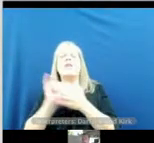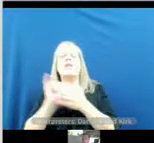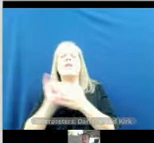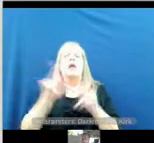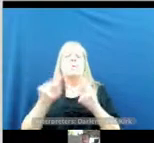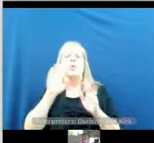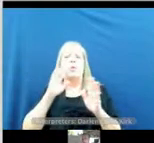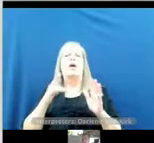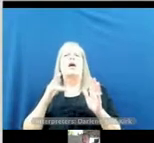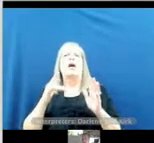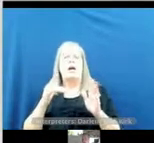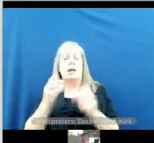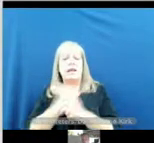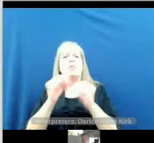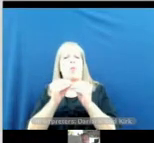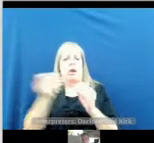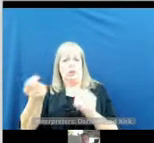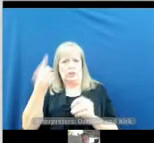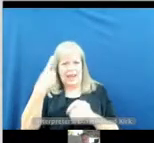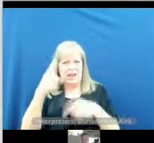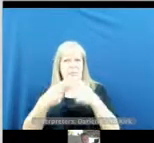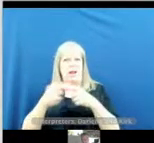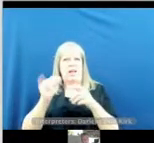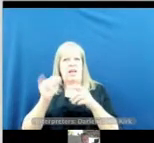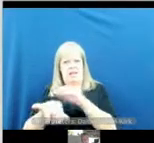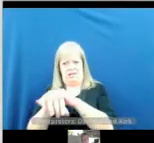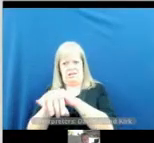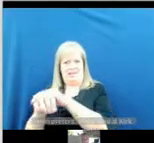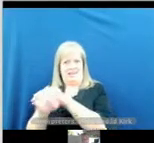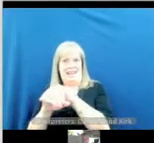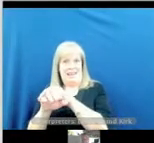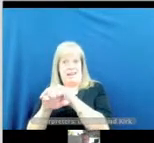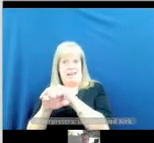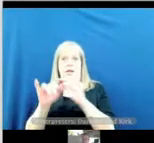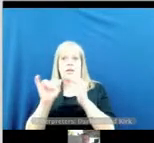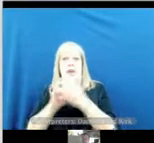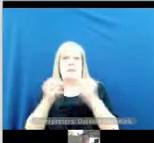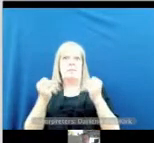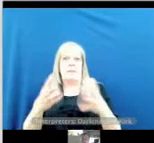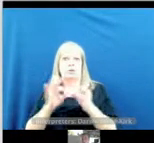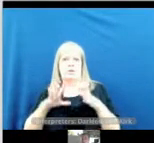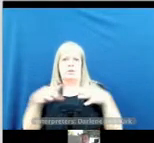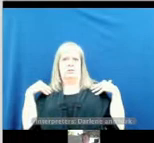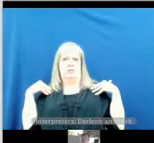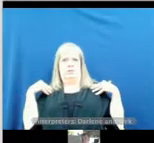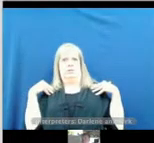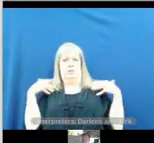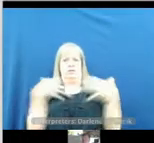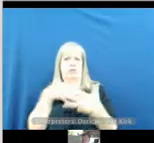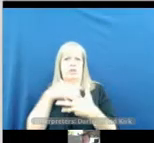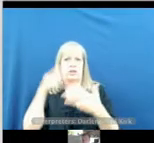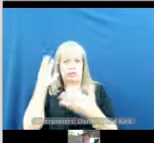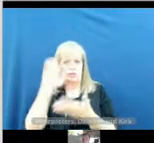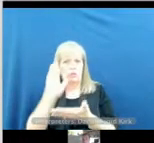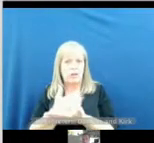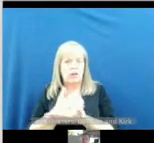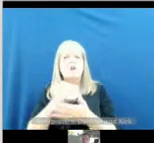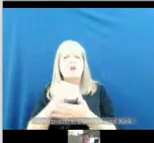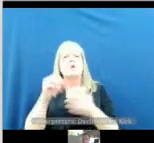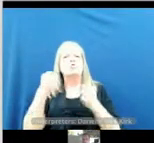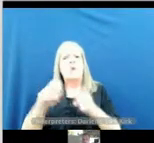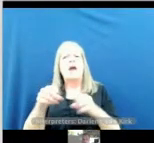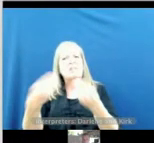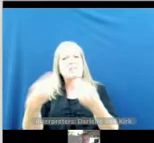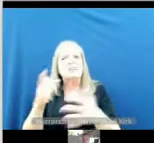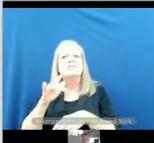tactile concern that many interpreters carry. So if we can sort of break down some of those barriers in terms